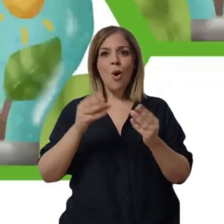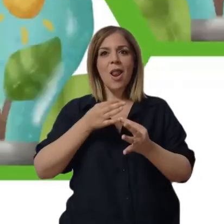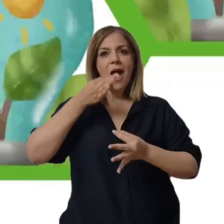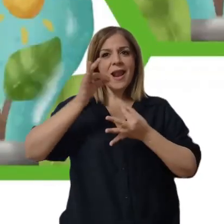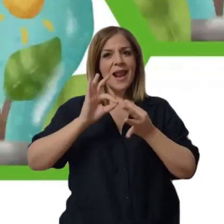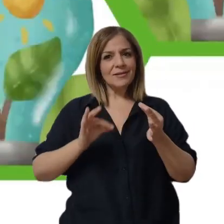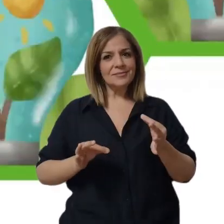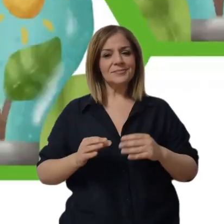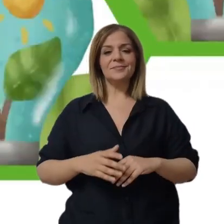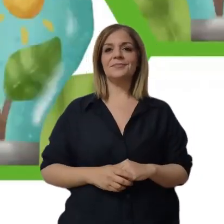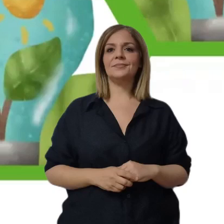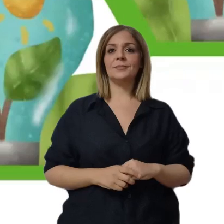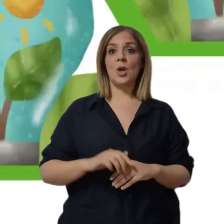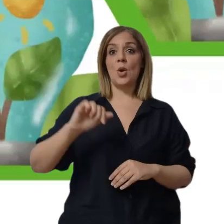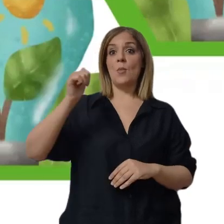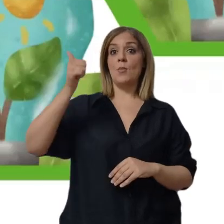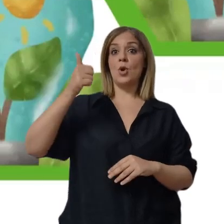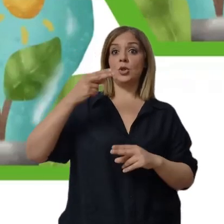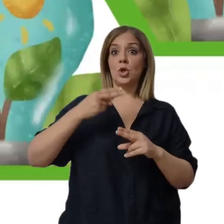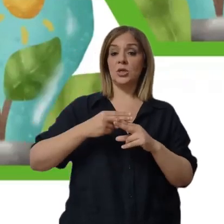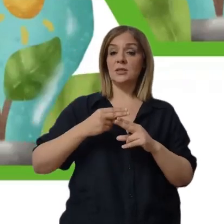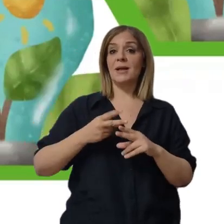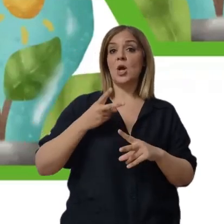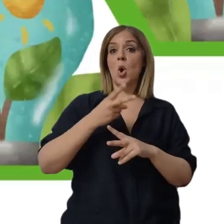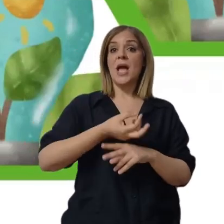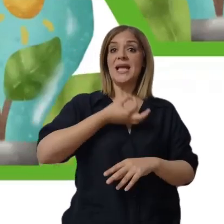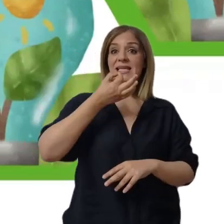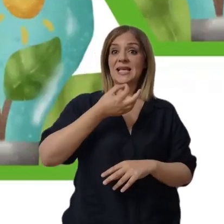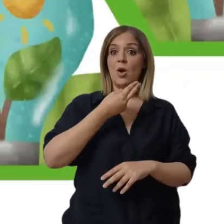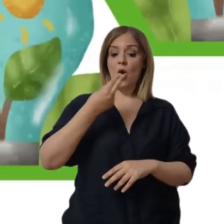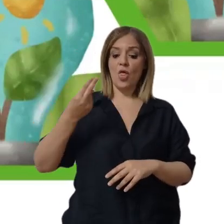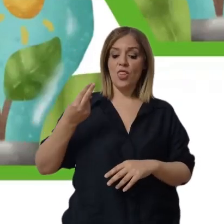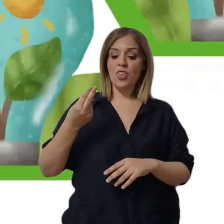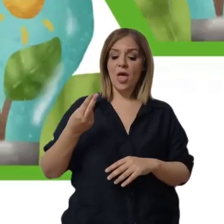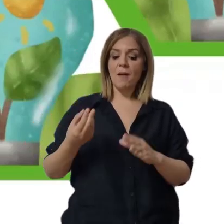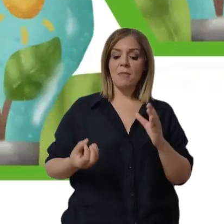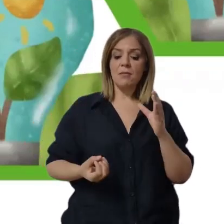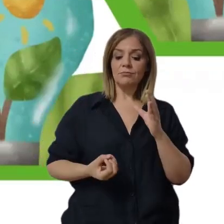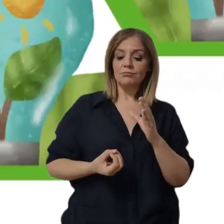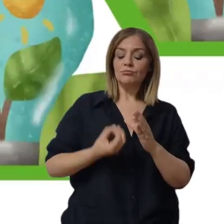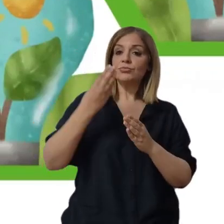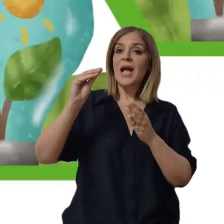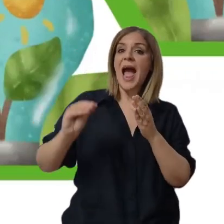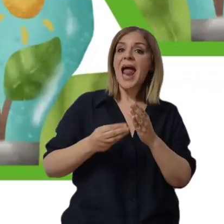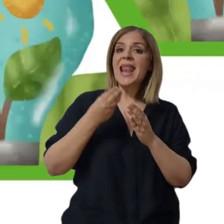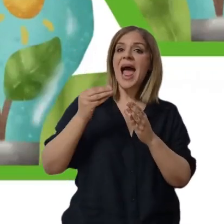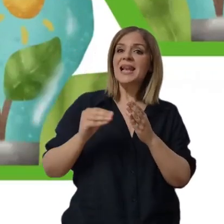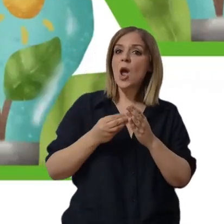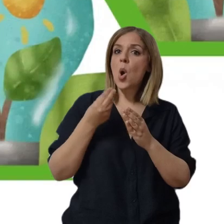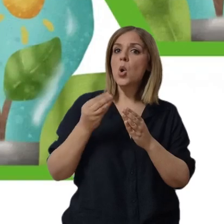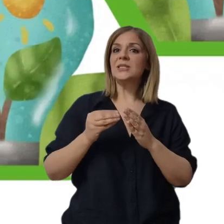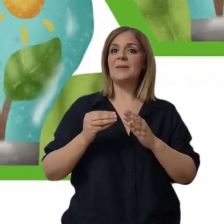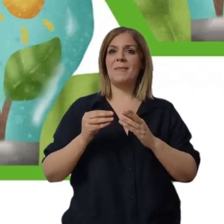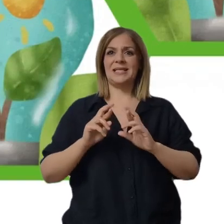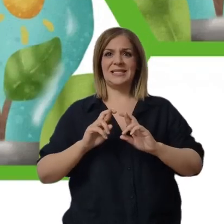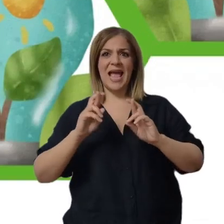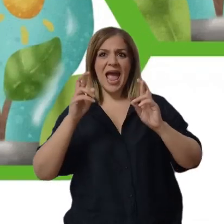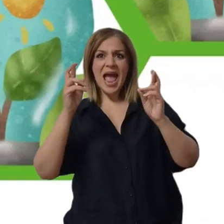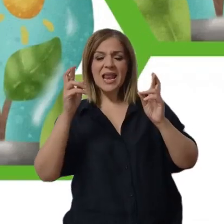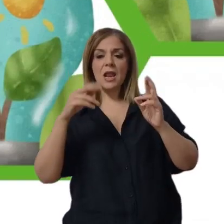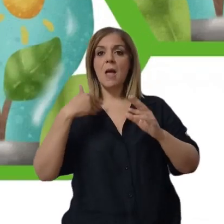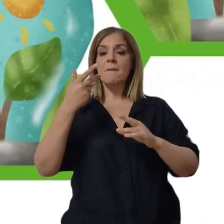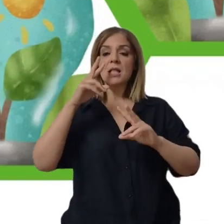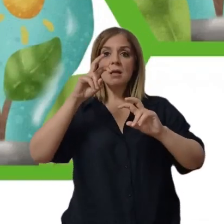explore together. So first of all, we will make an introduction to renewable energy sources. Then we will